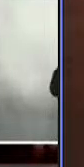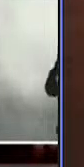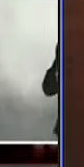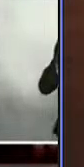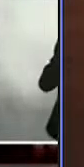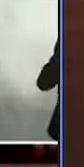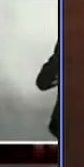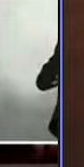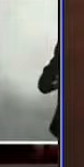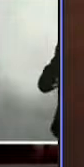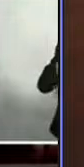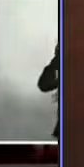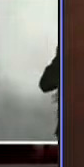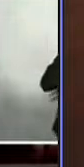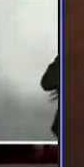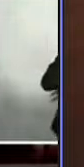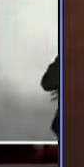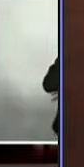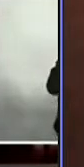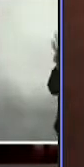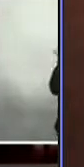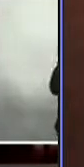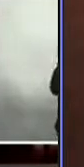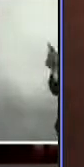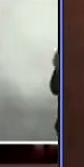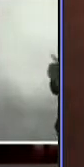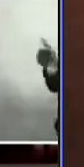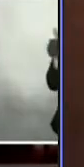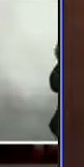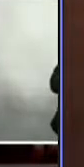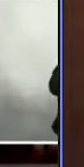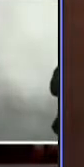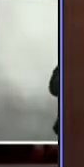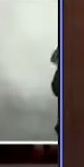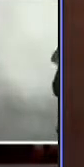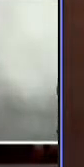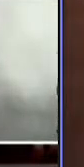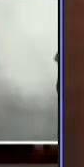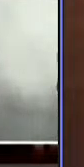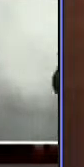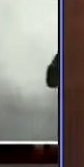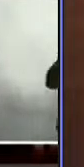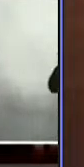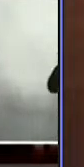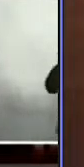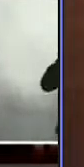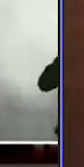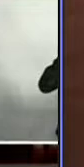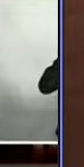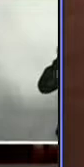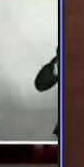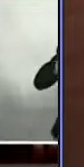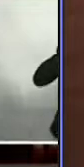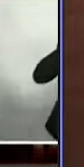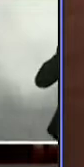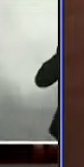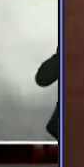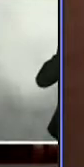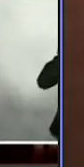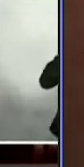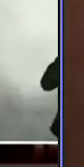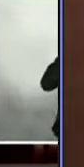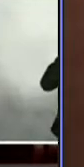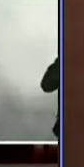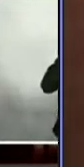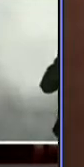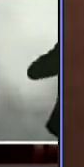and legislation. Of course, it's a sector now that's also receiving much attention because of the killings in taverns and